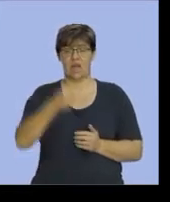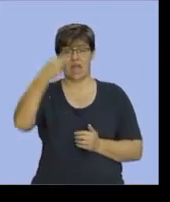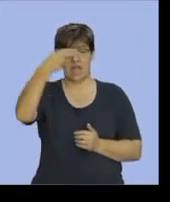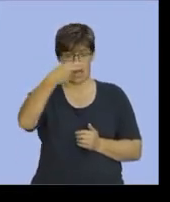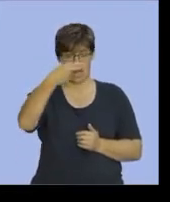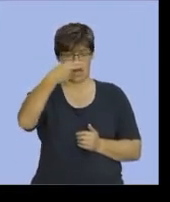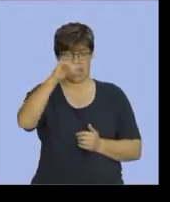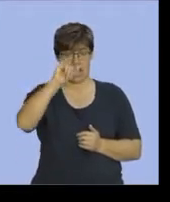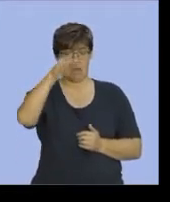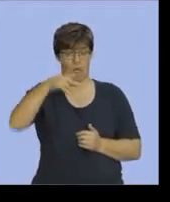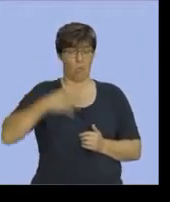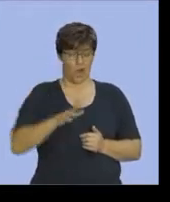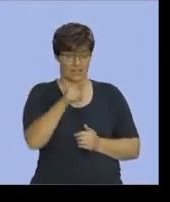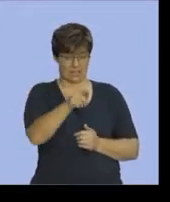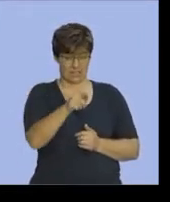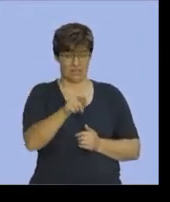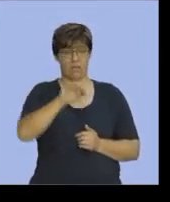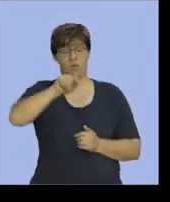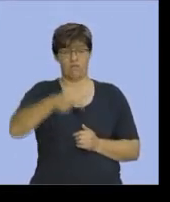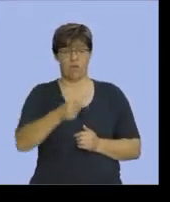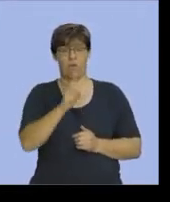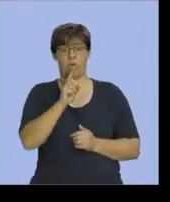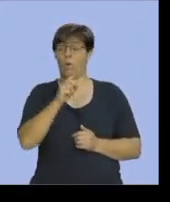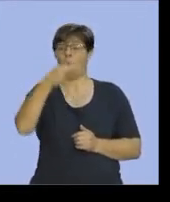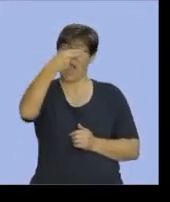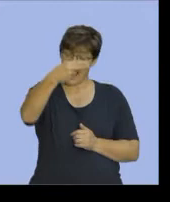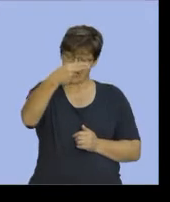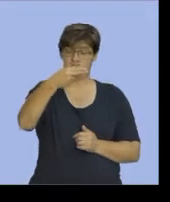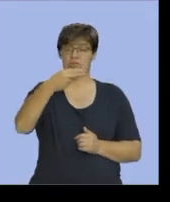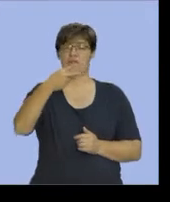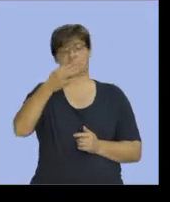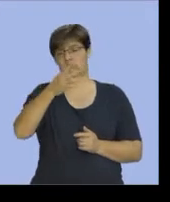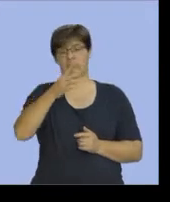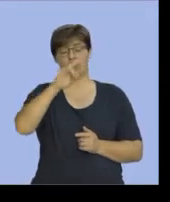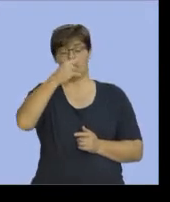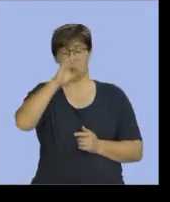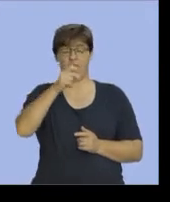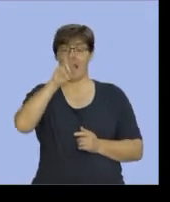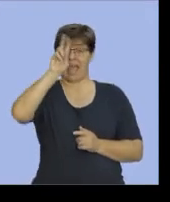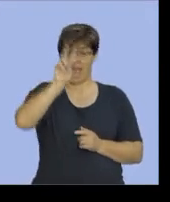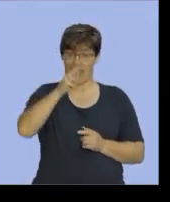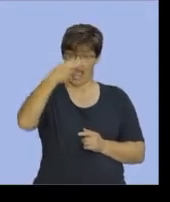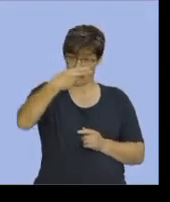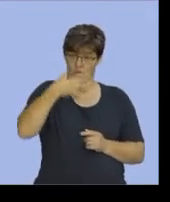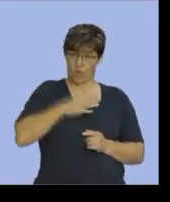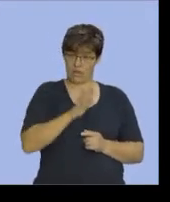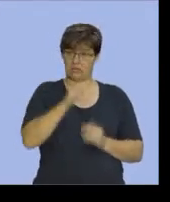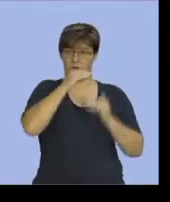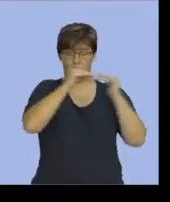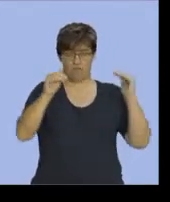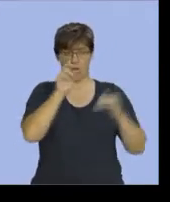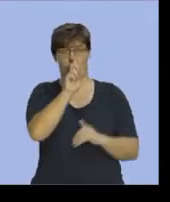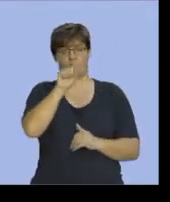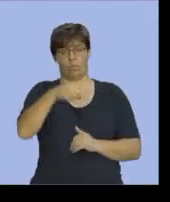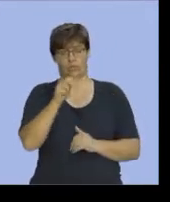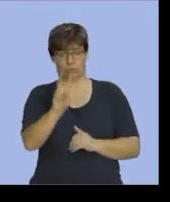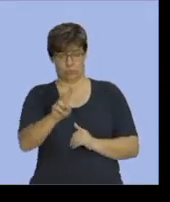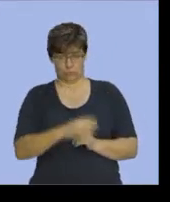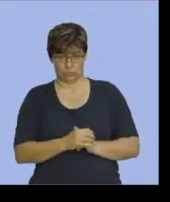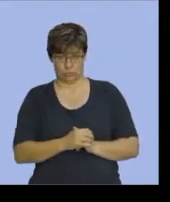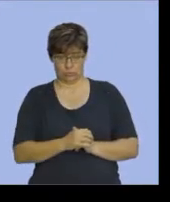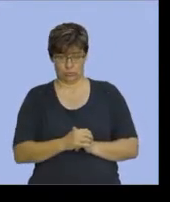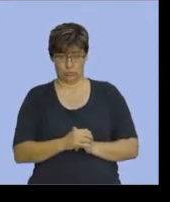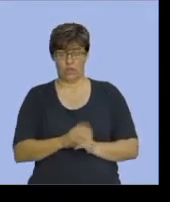my H, which is what I'm trying to find, over 1, 2. And then you know. From straight with